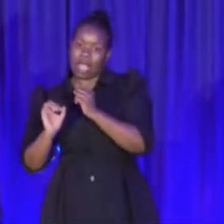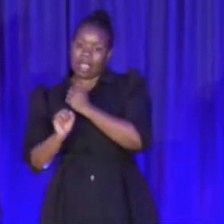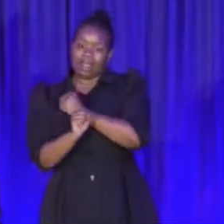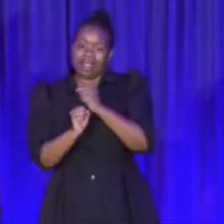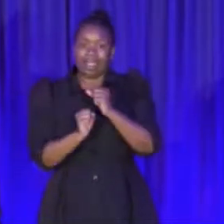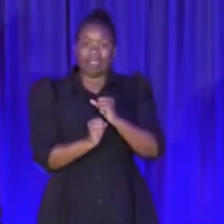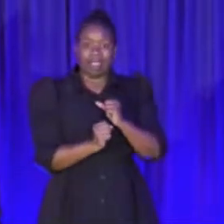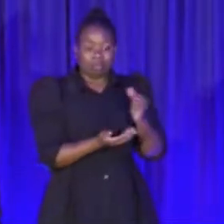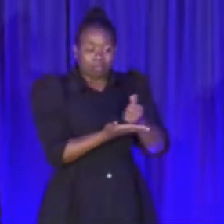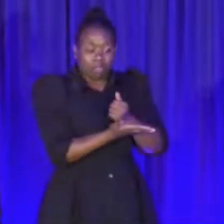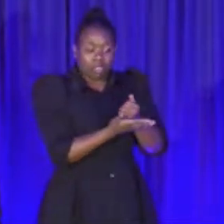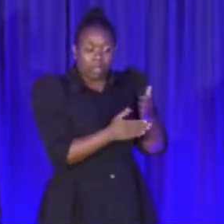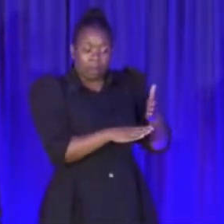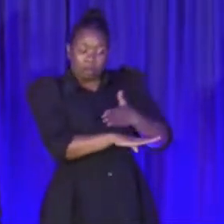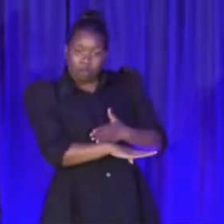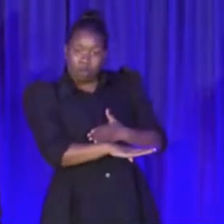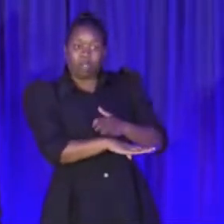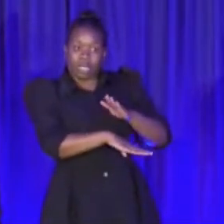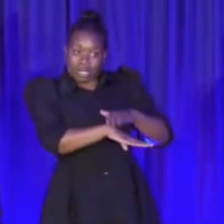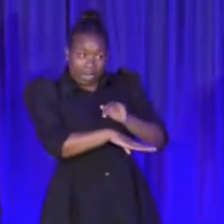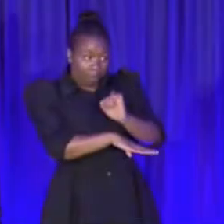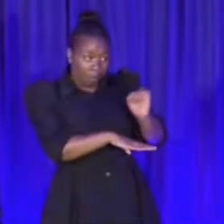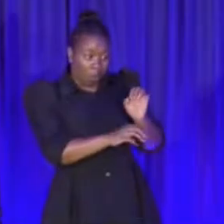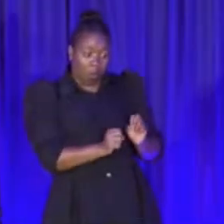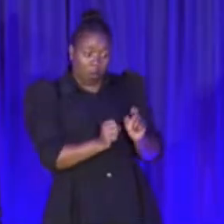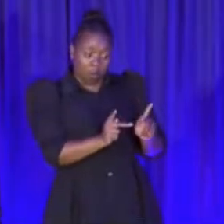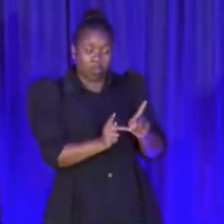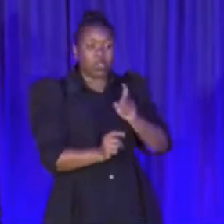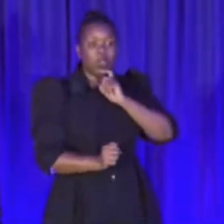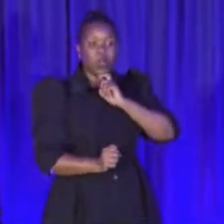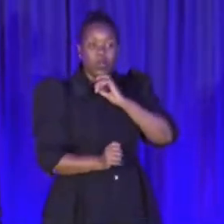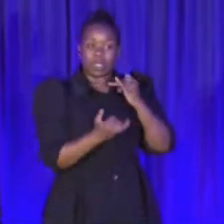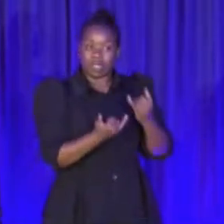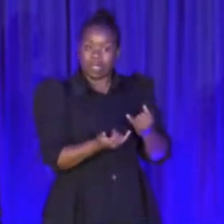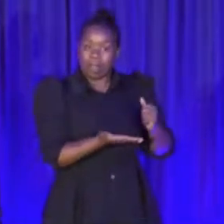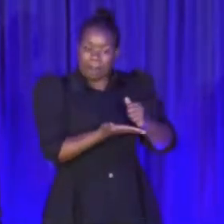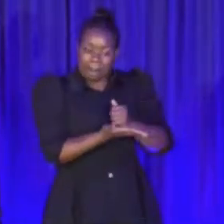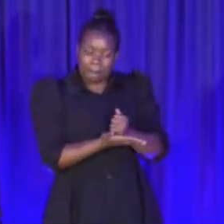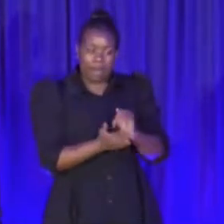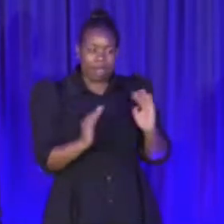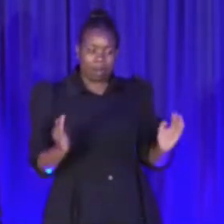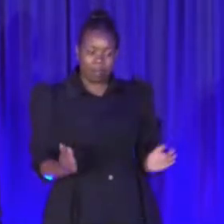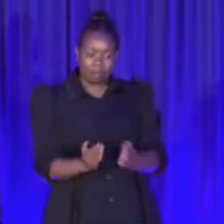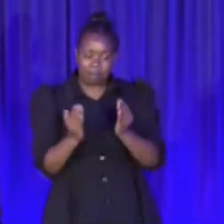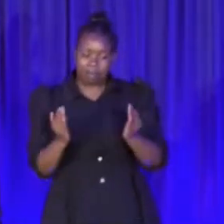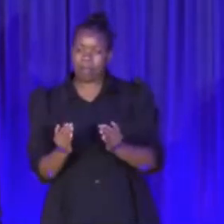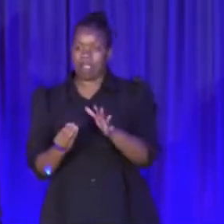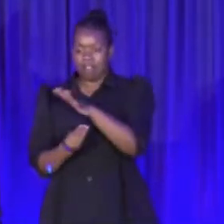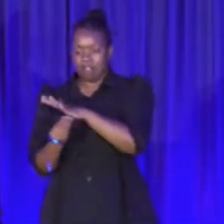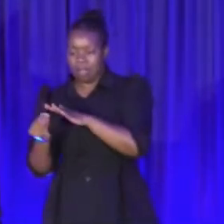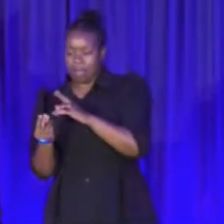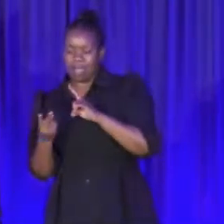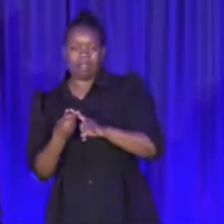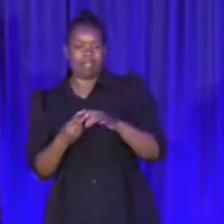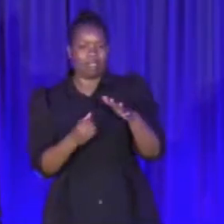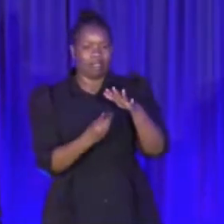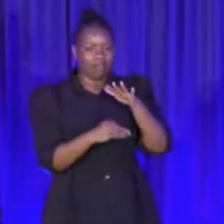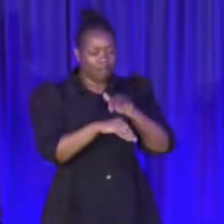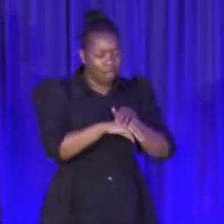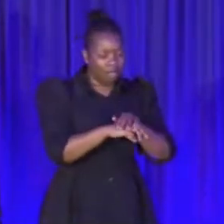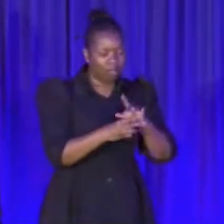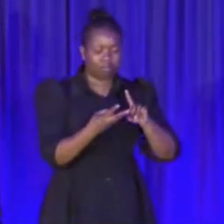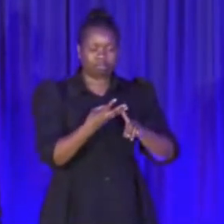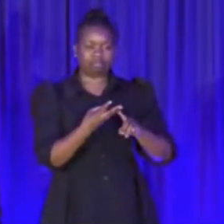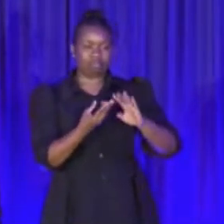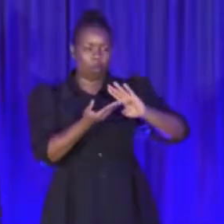before, this is the moment. Take that first step. Encourage your family, your friends, your colleagues, your